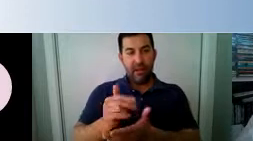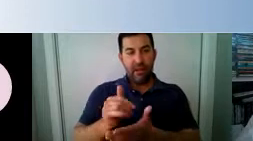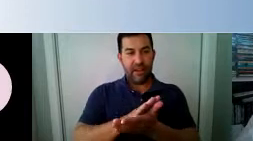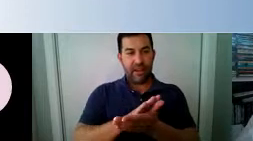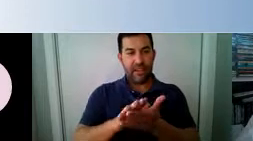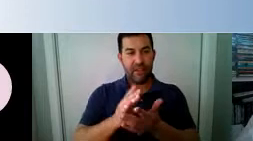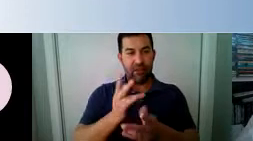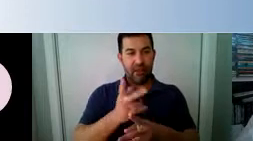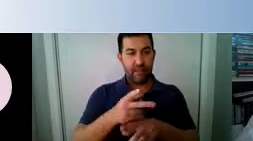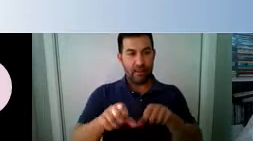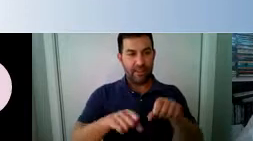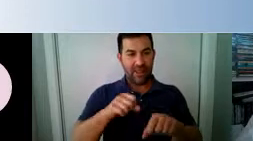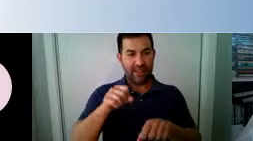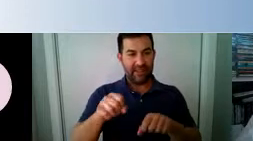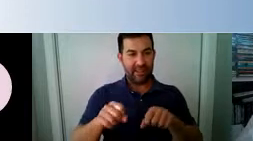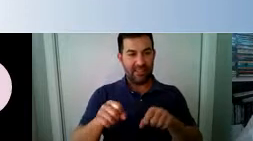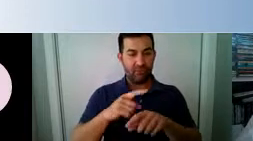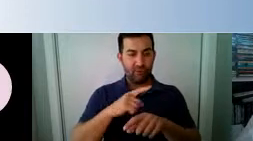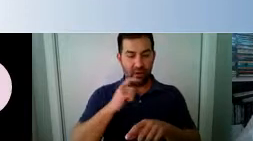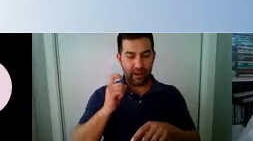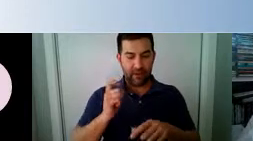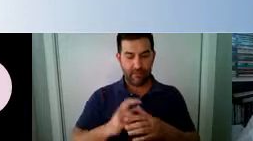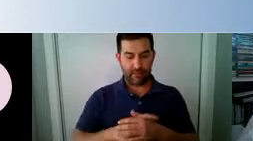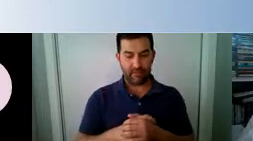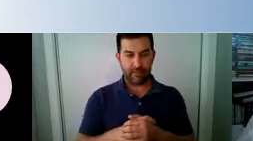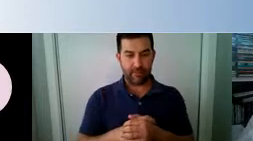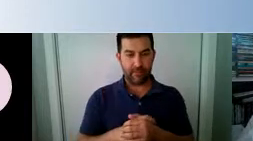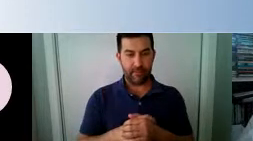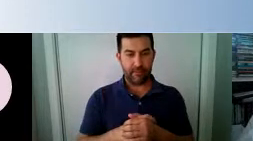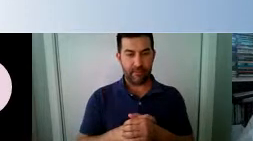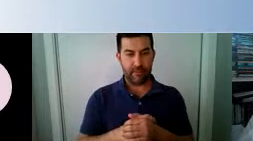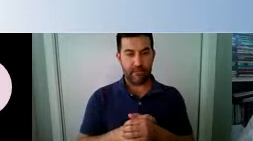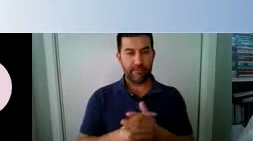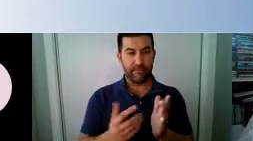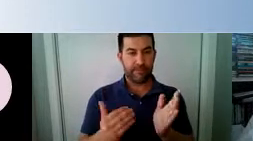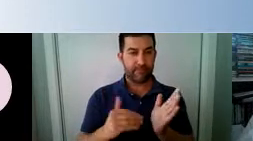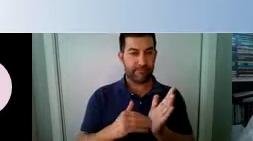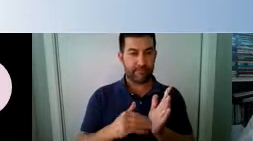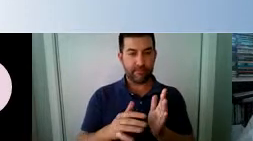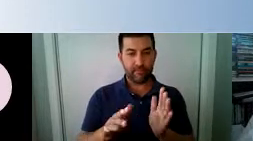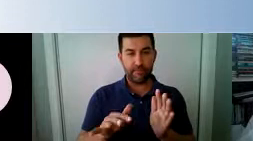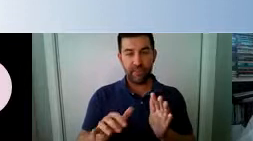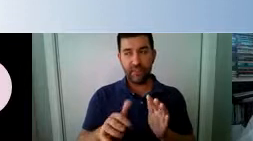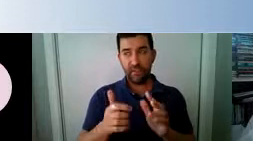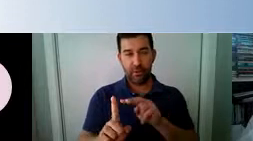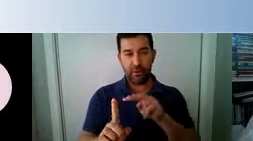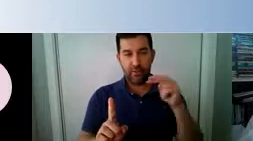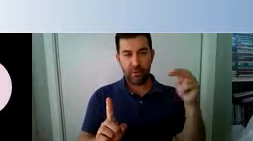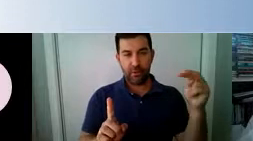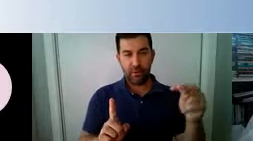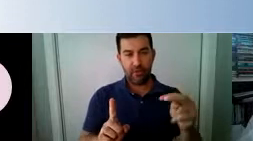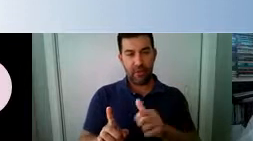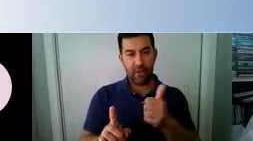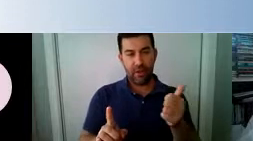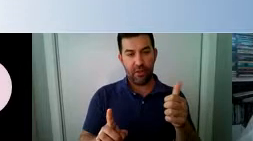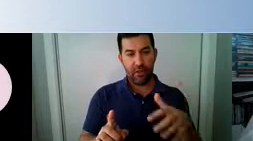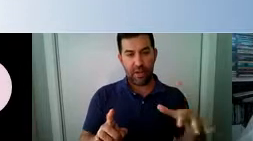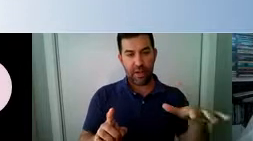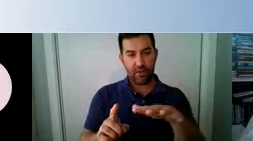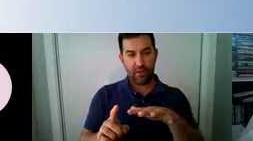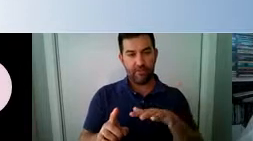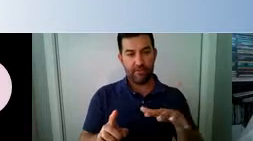keep your bikes kind of out of the elements. And again, just another view of kind of the other side of the platform that